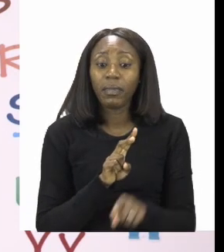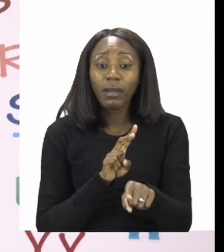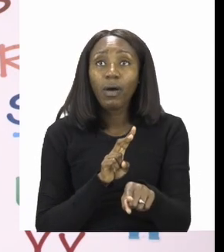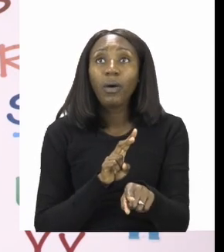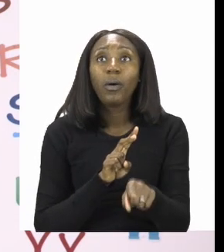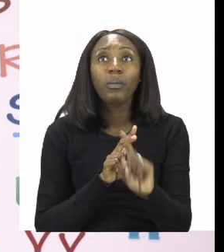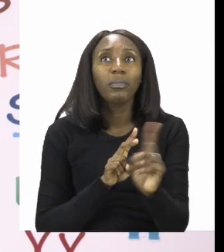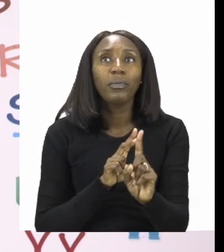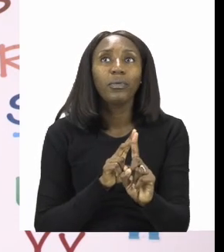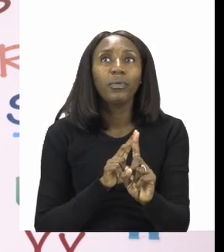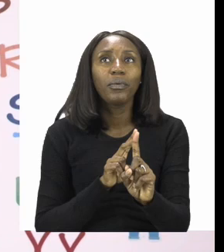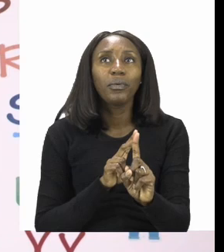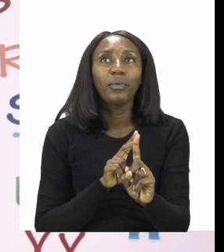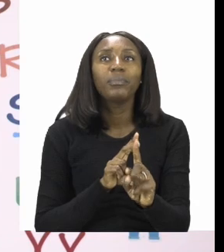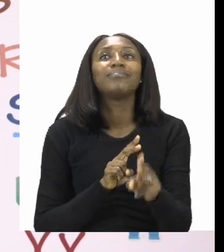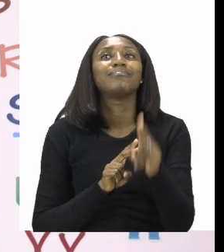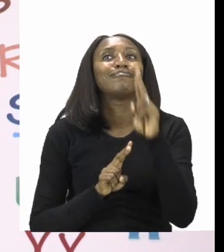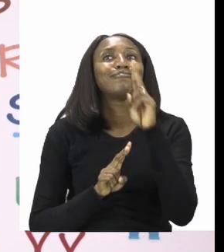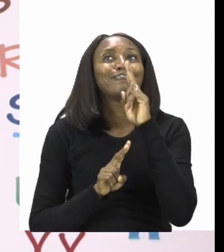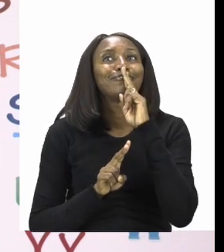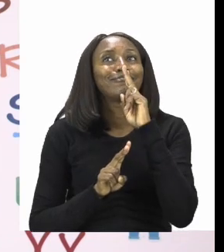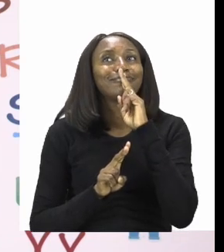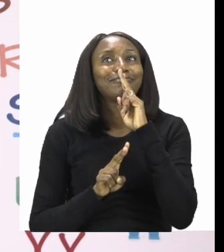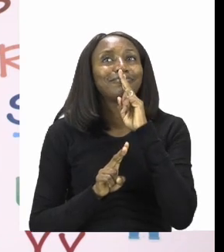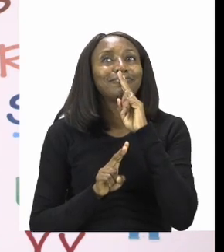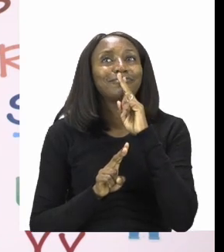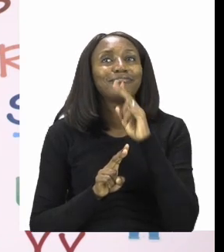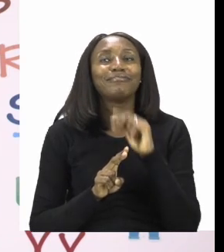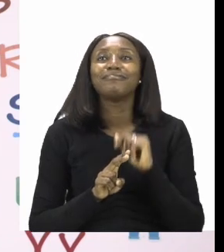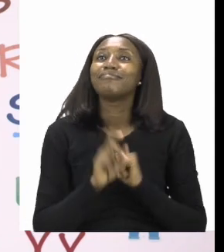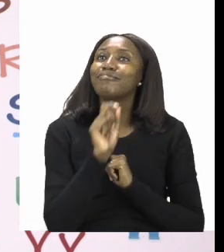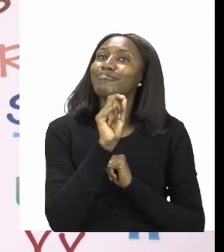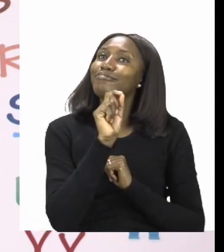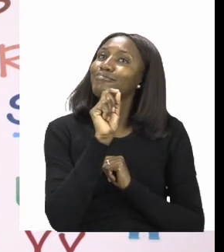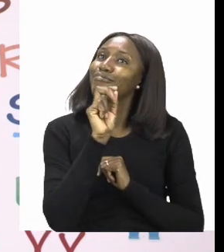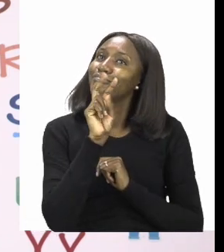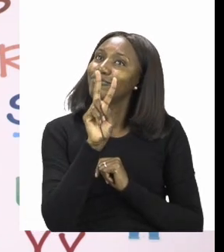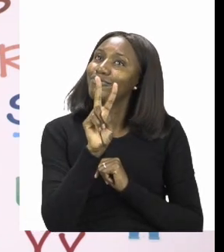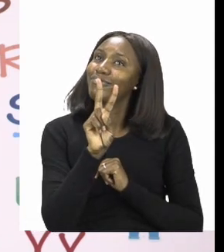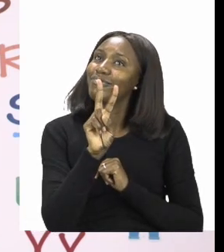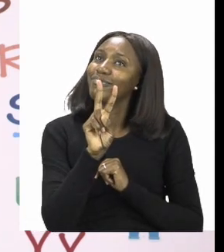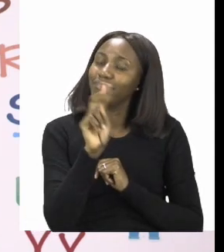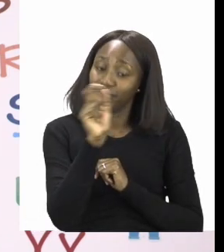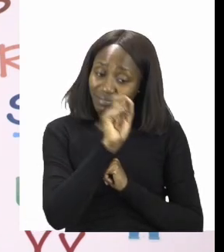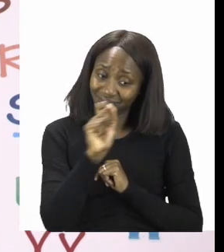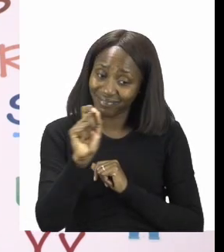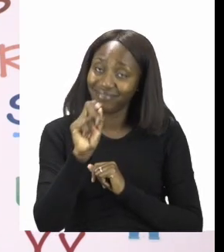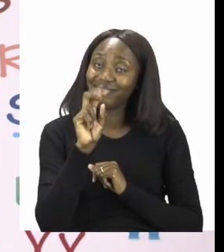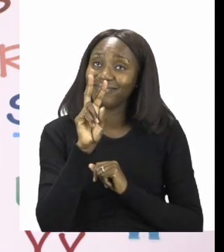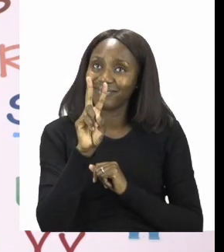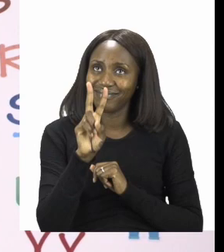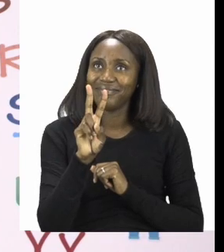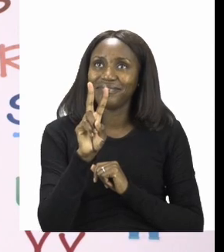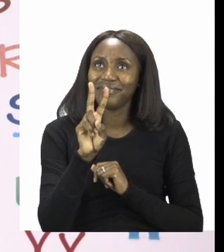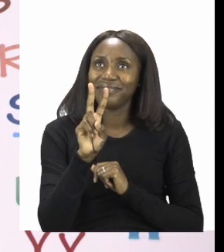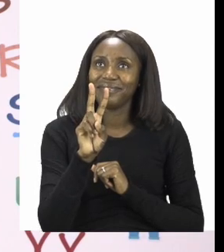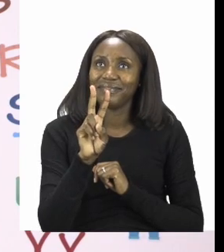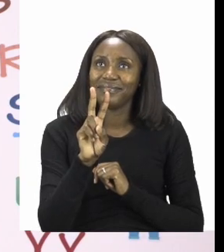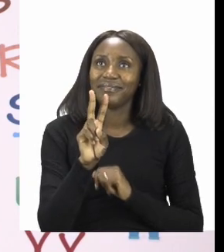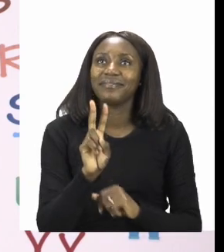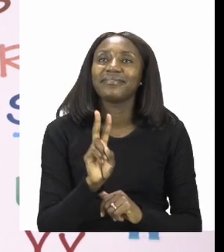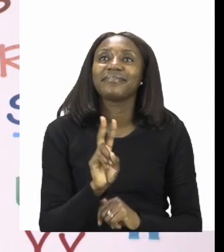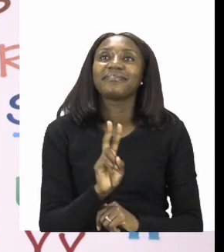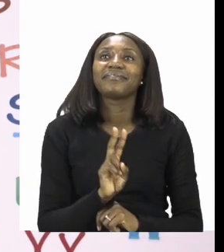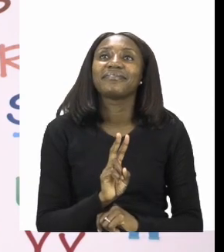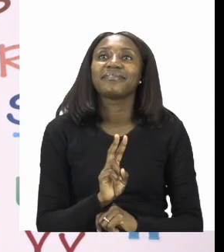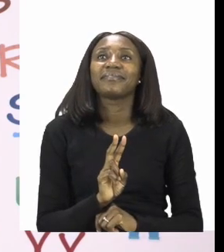left is our answer. So we're going to write the number 2.